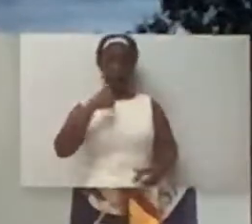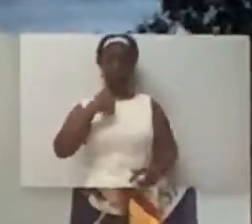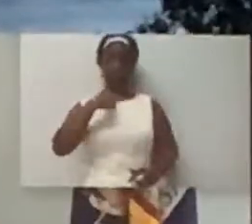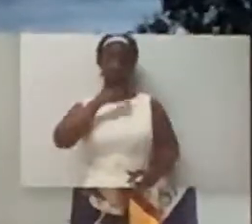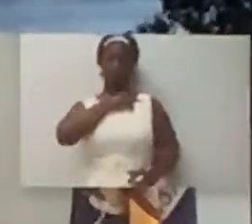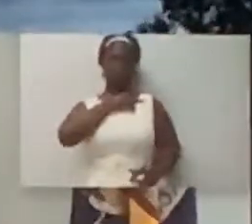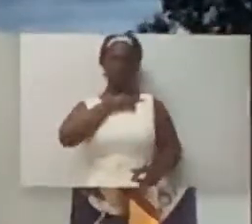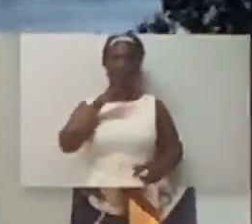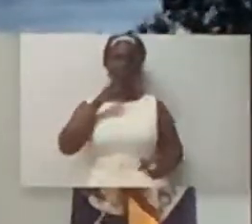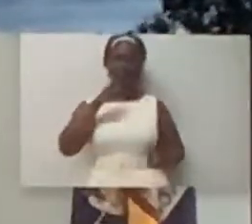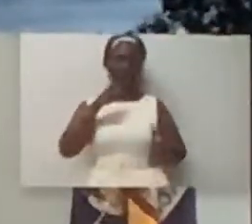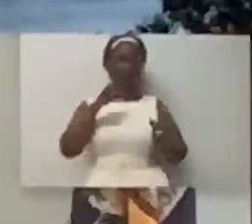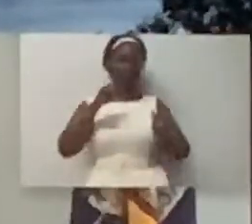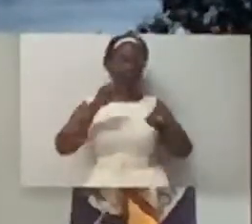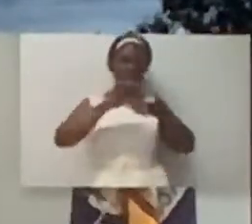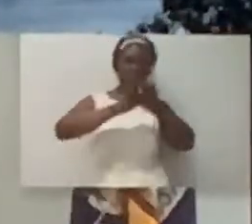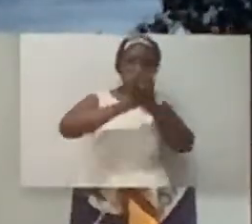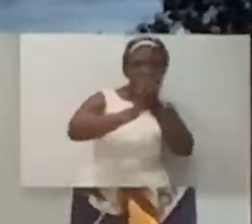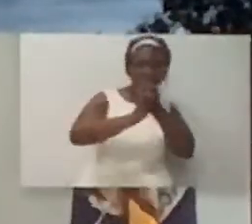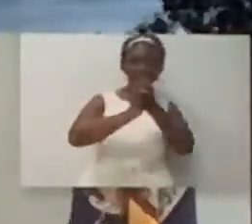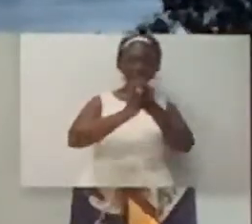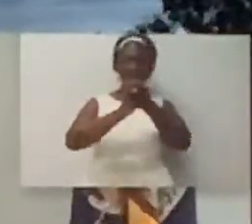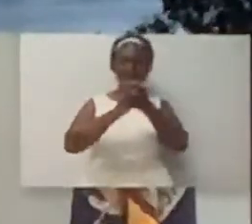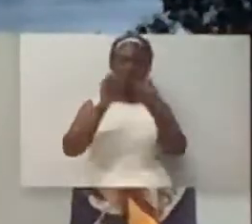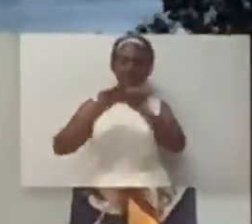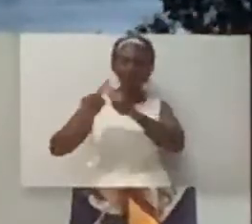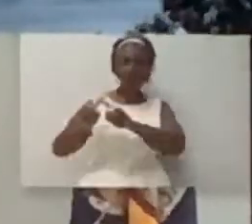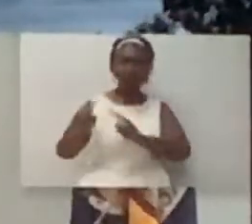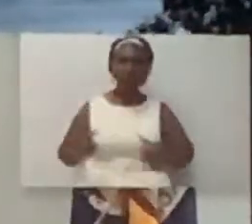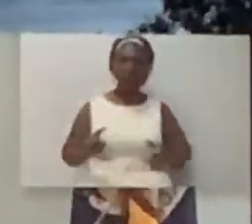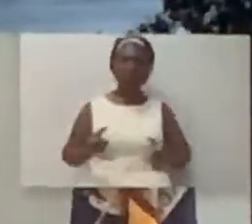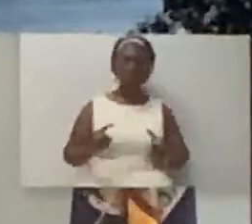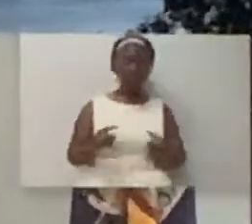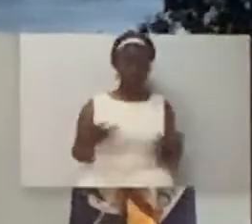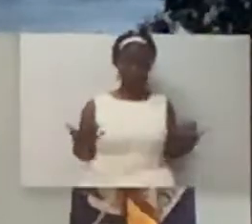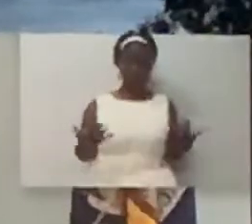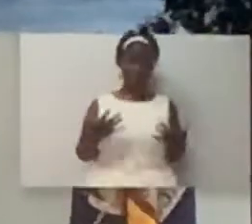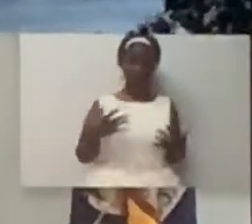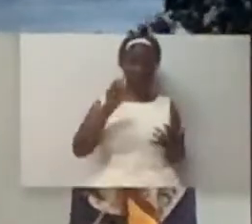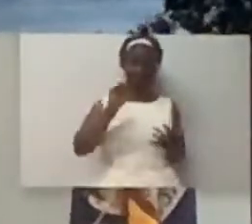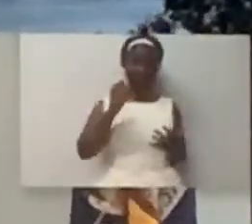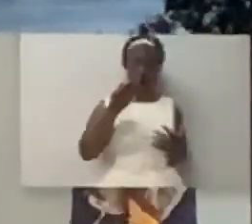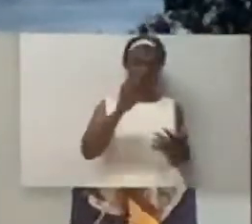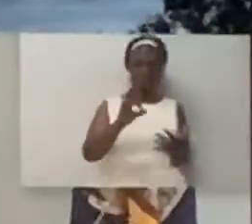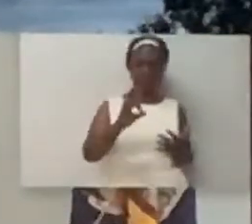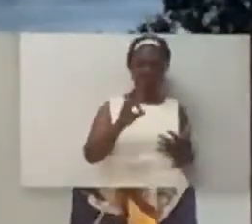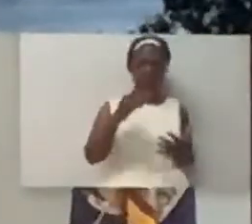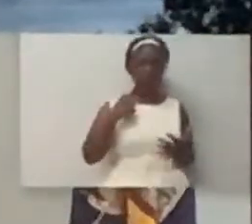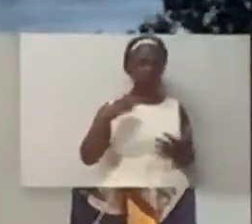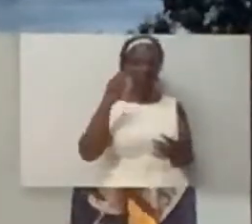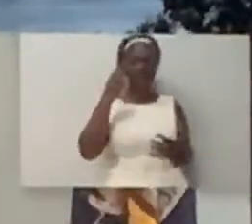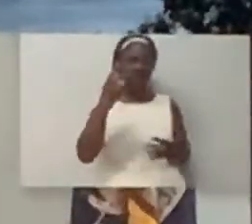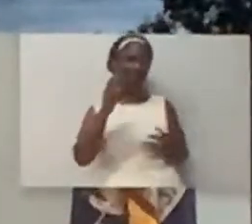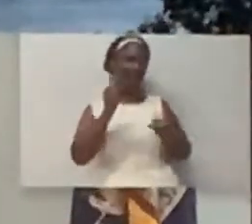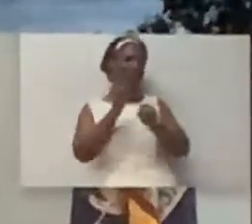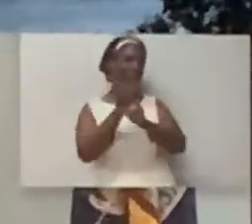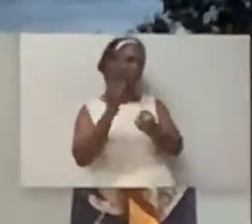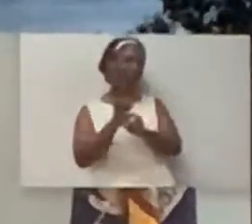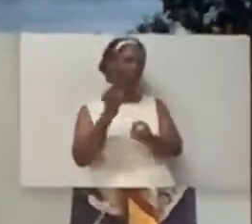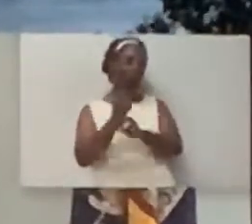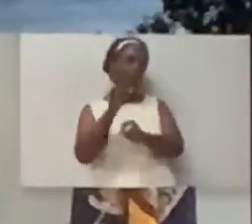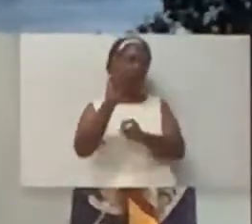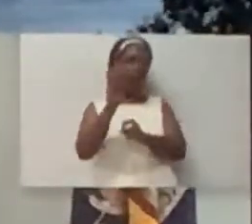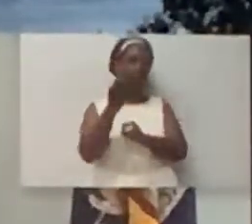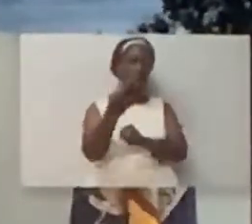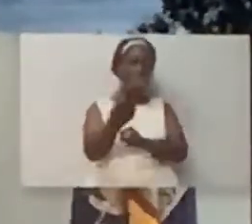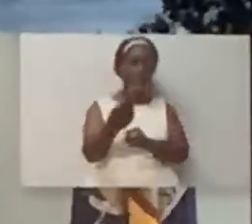our differences and aids those in need. Here at South High, we know what that looks like. We see that in our community every March. As we move